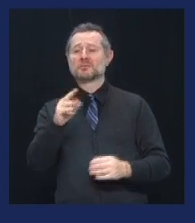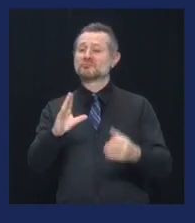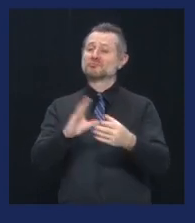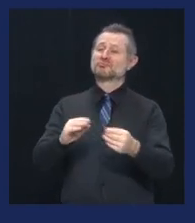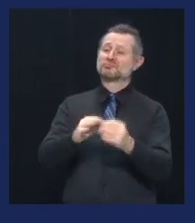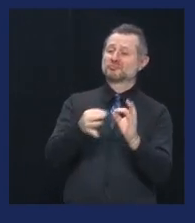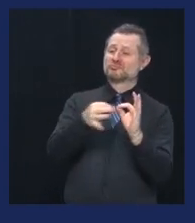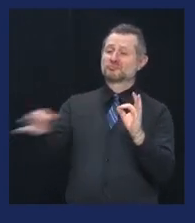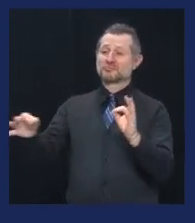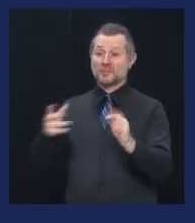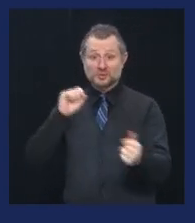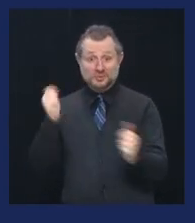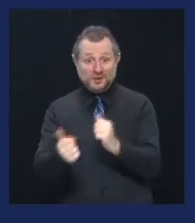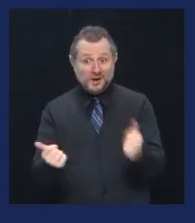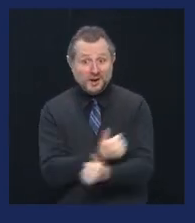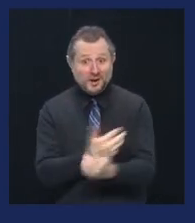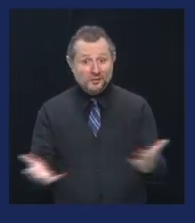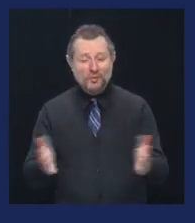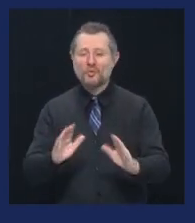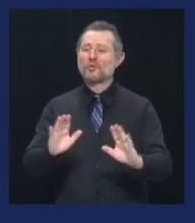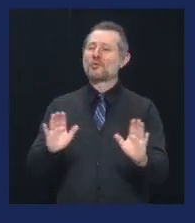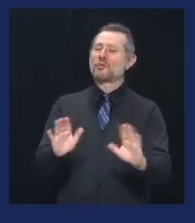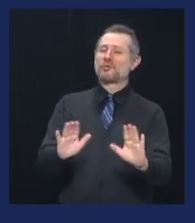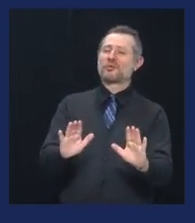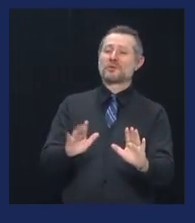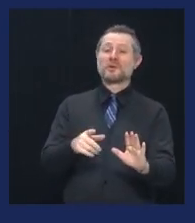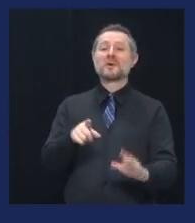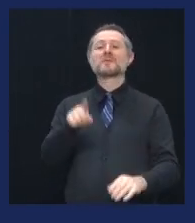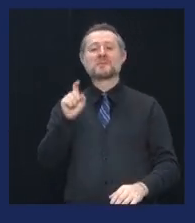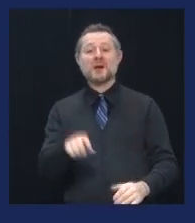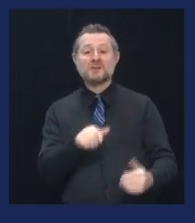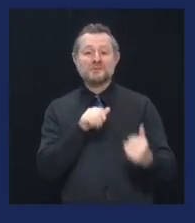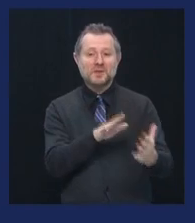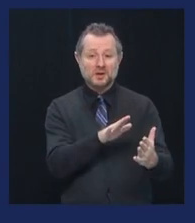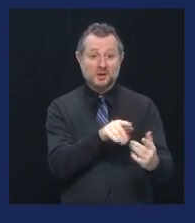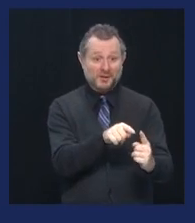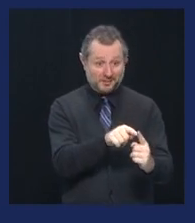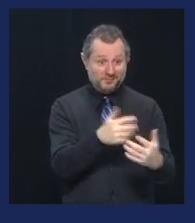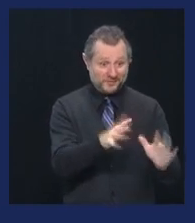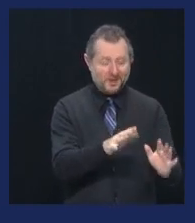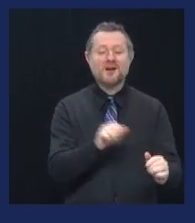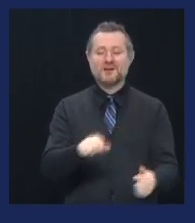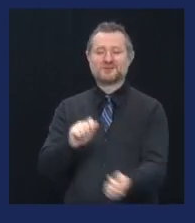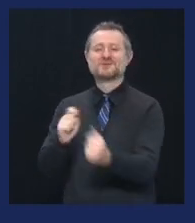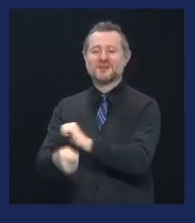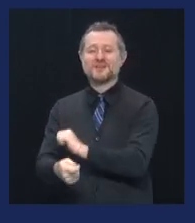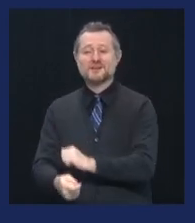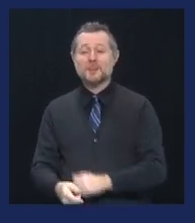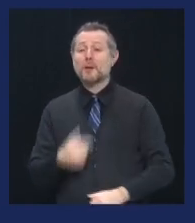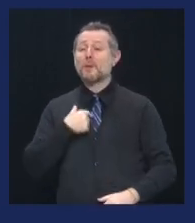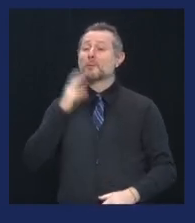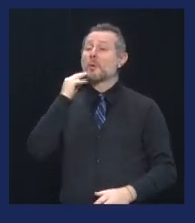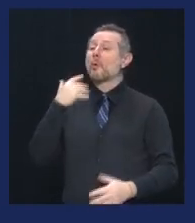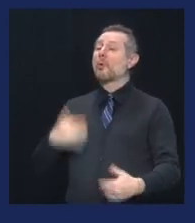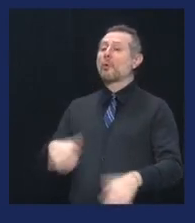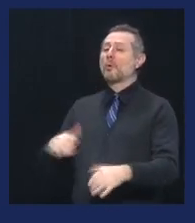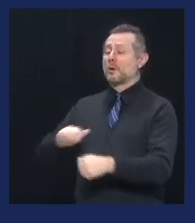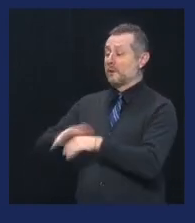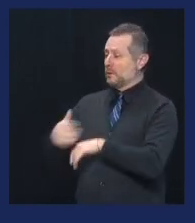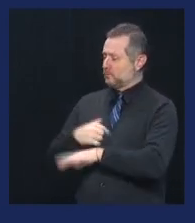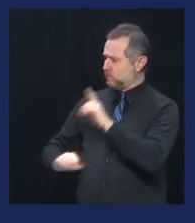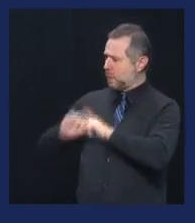changed until it is faced." We faced a lot this year. We were ambushed by COVID and waged a war of life and death.